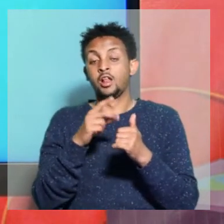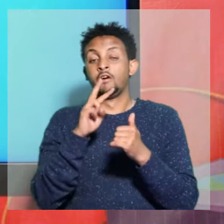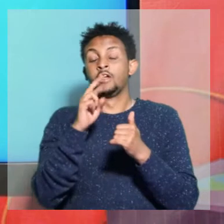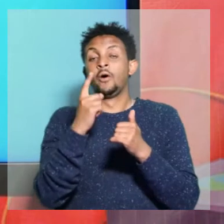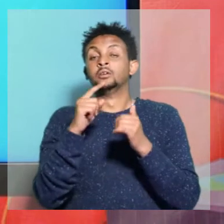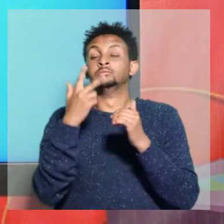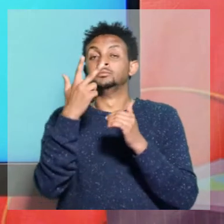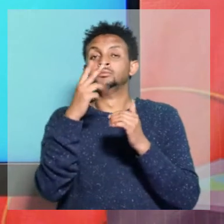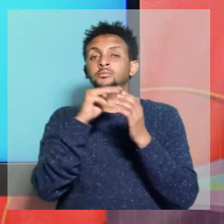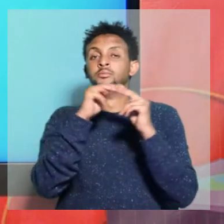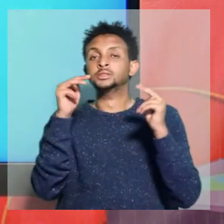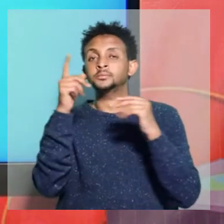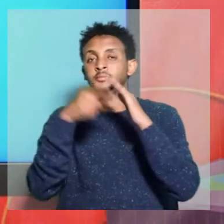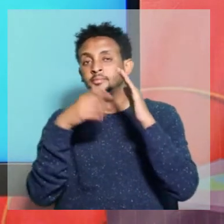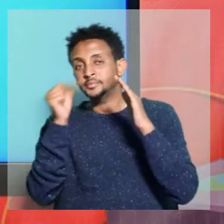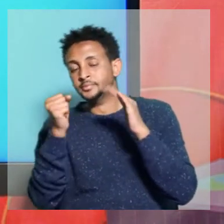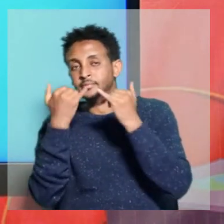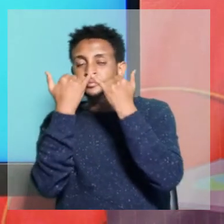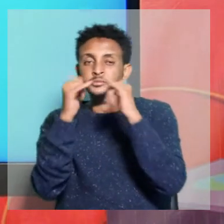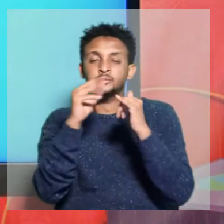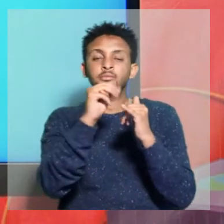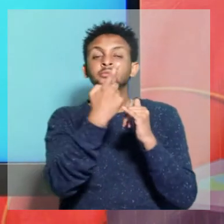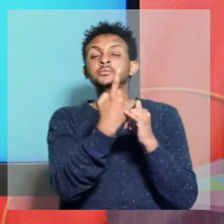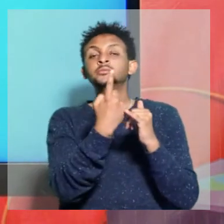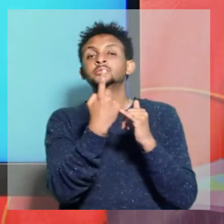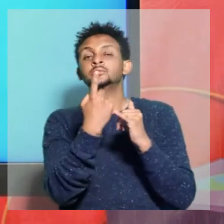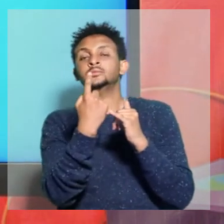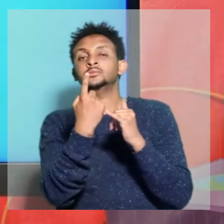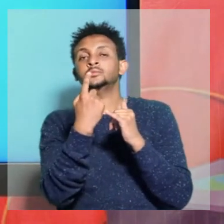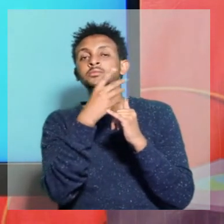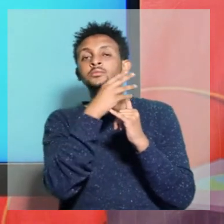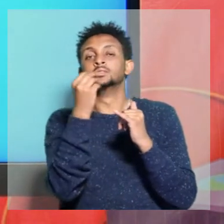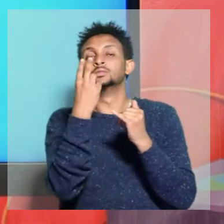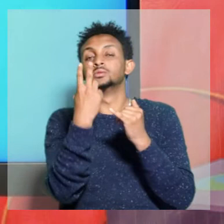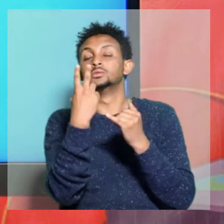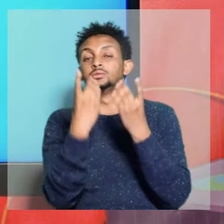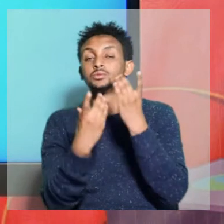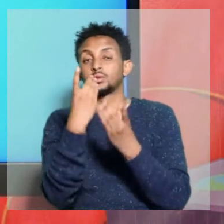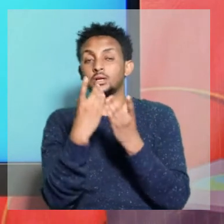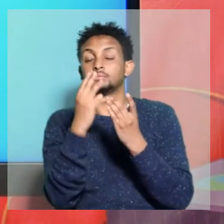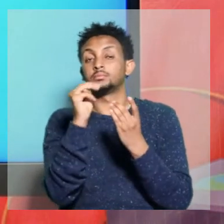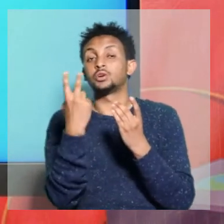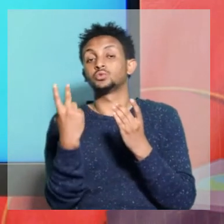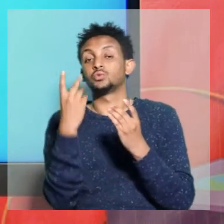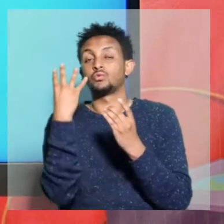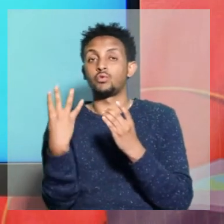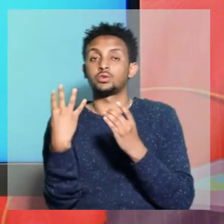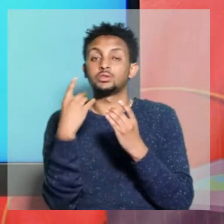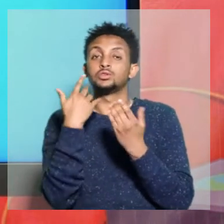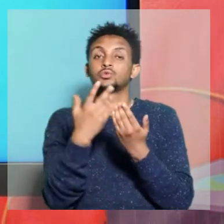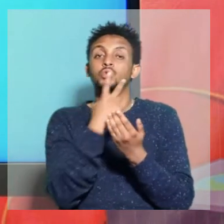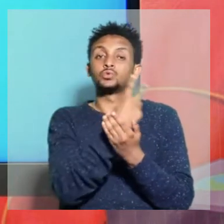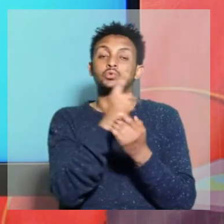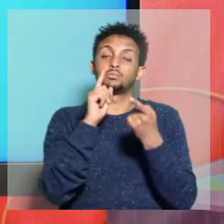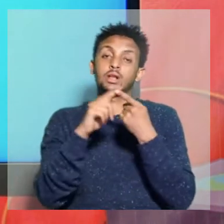3 meter per second over mass 1, 2 kilogram I mean, and mass 2 is 4. So